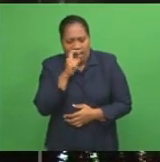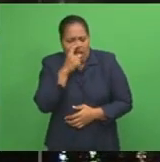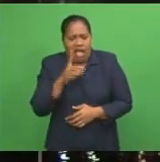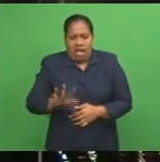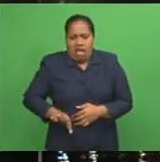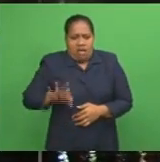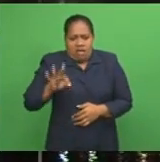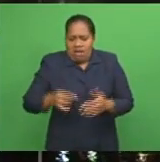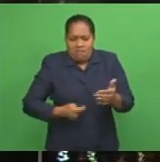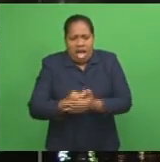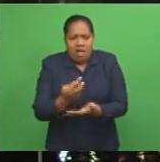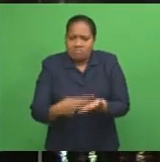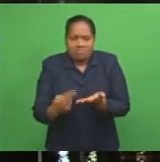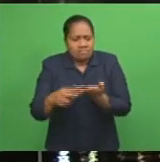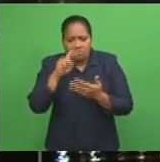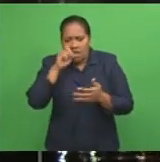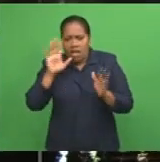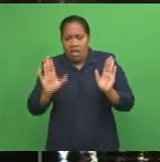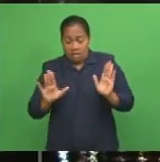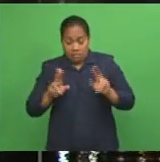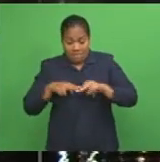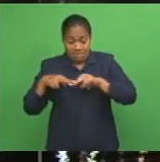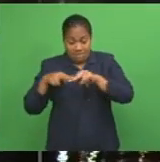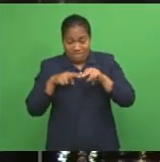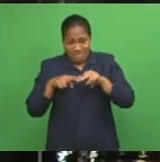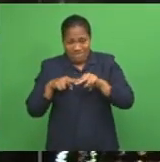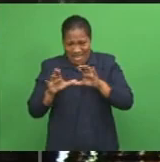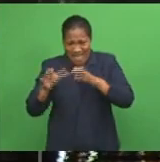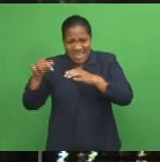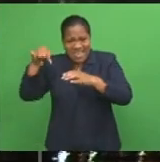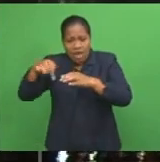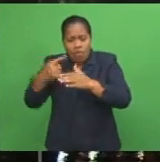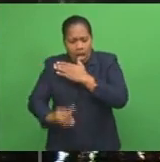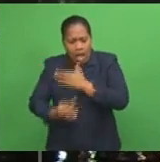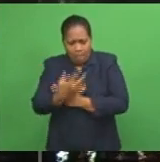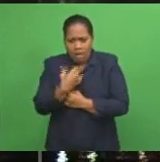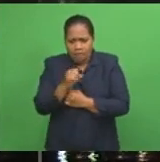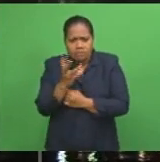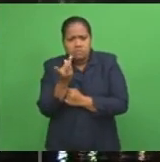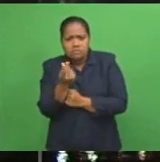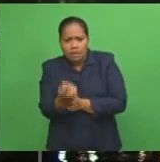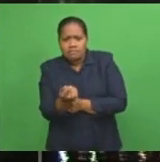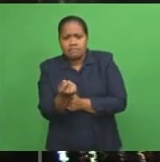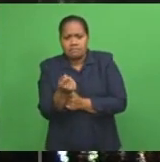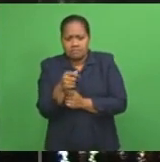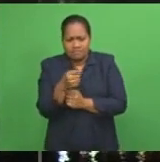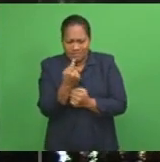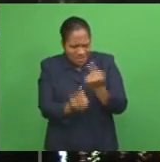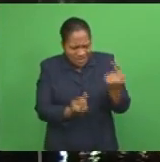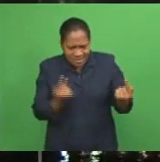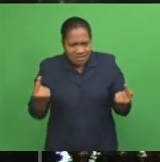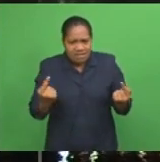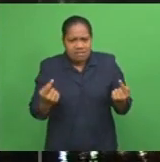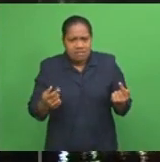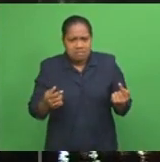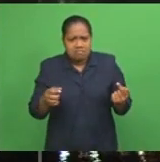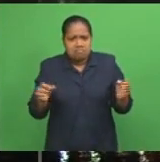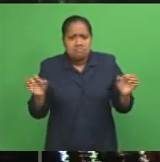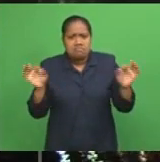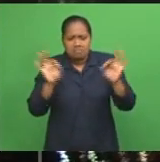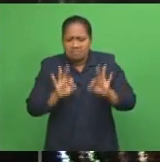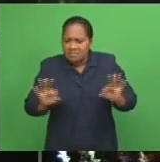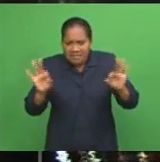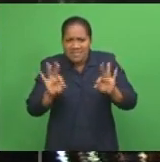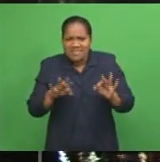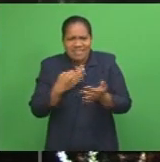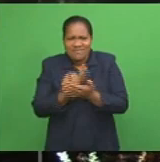The Fijian Competition and Consumer Commission has come across cases where individuals who've not felt any financial fallout